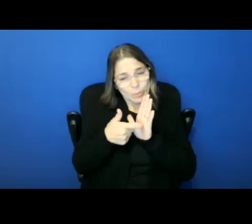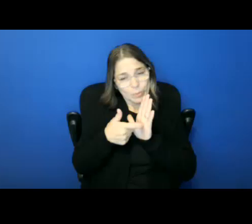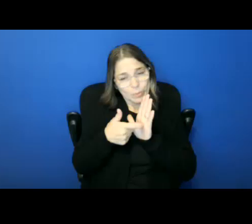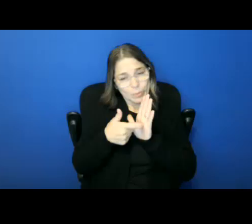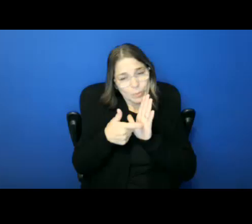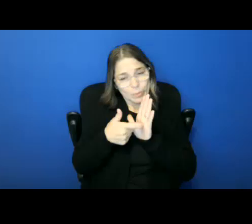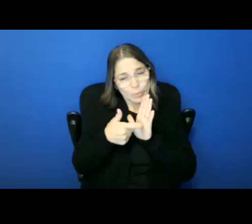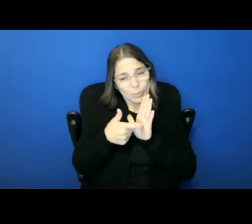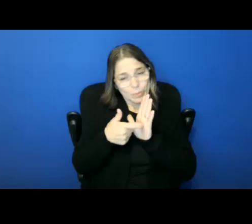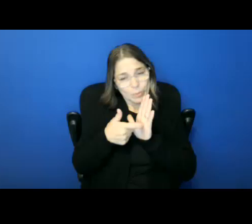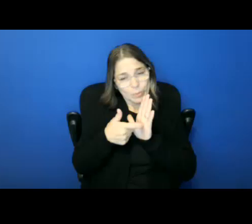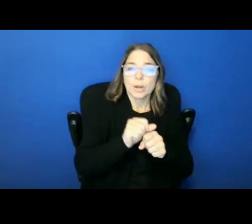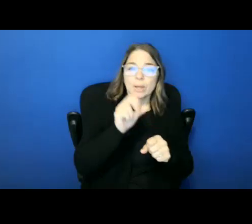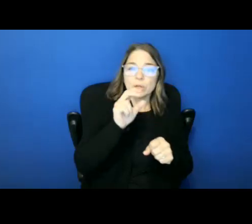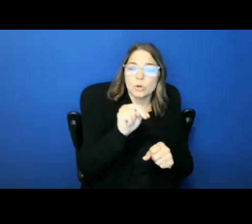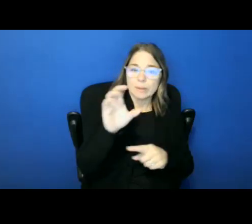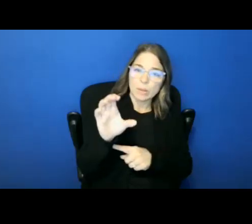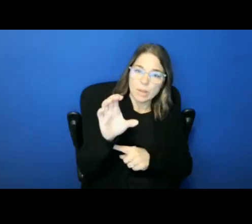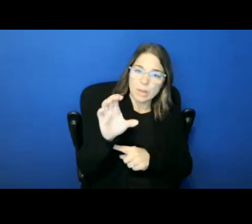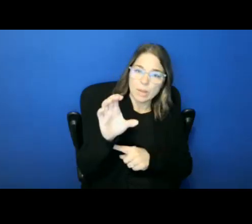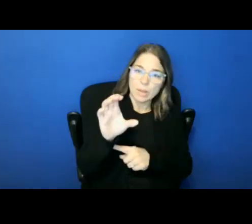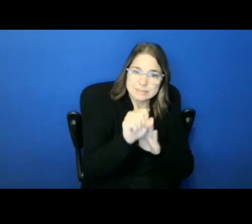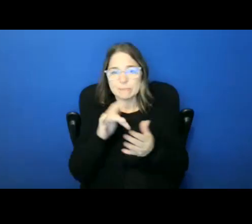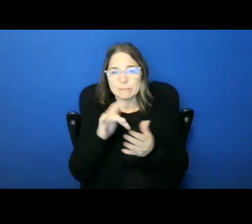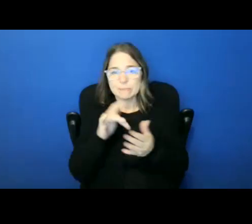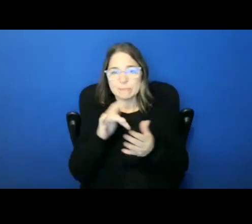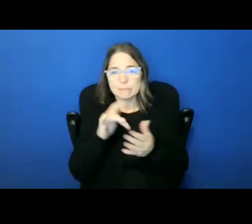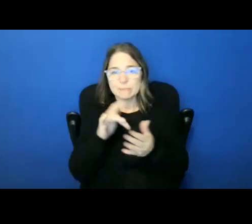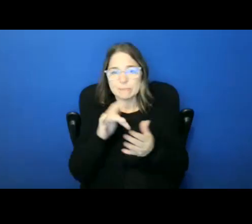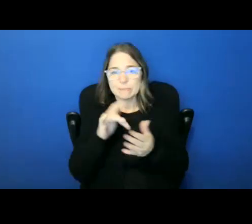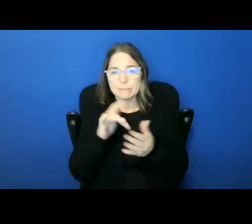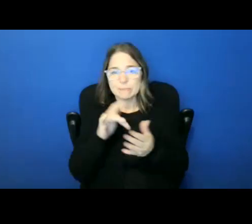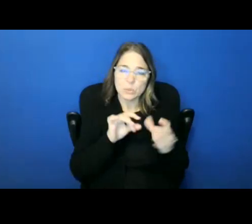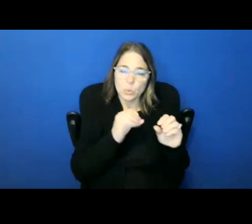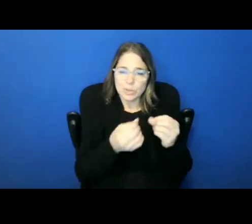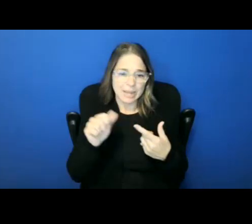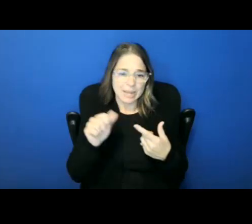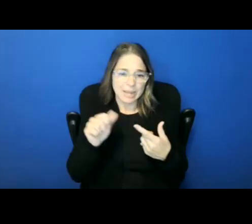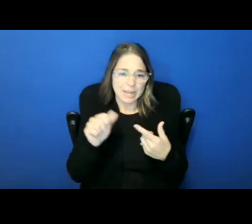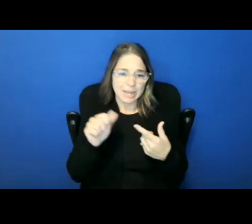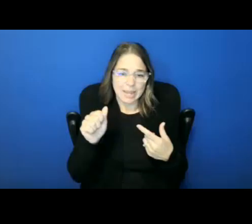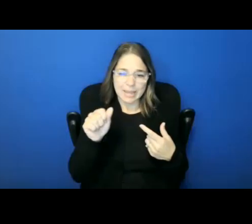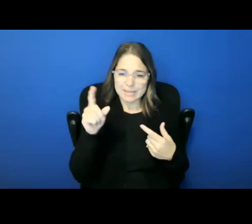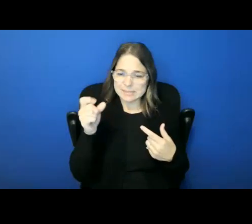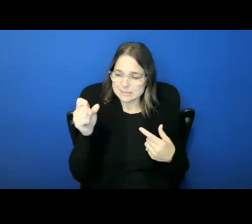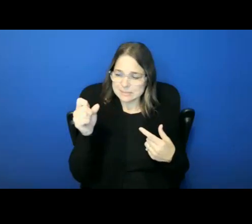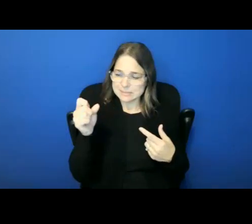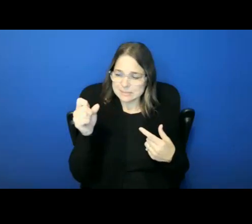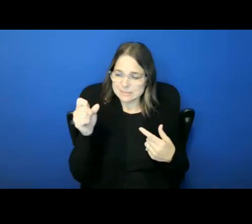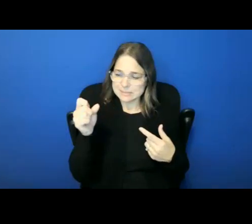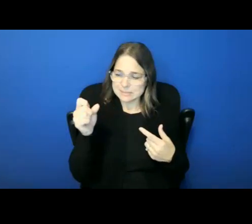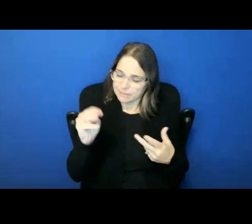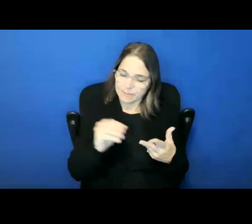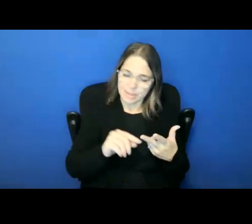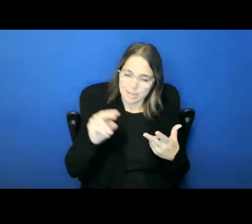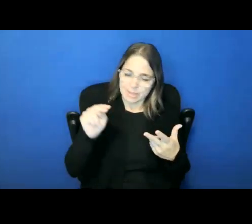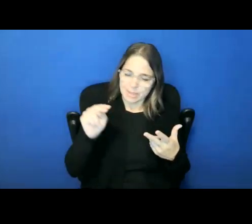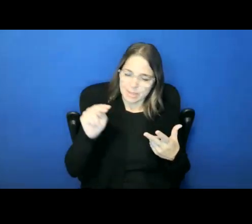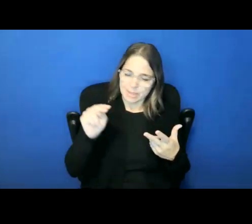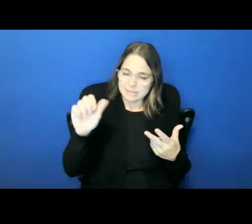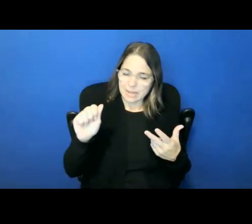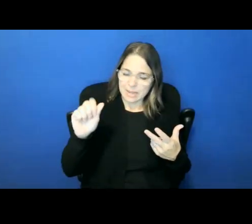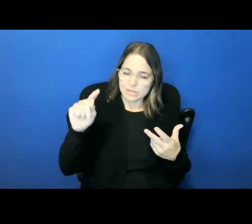state of North Carolina, like our addiction medicine organization, ASAM, NC